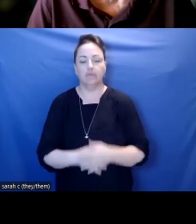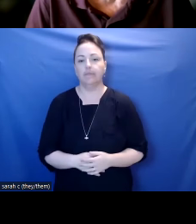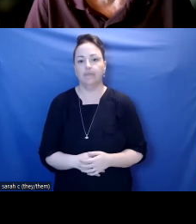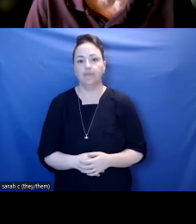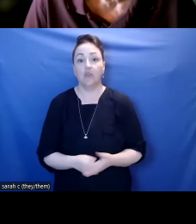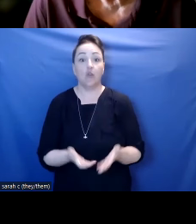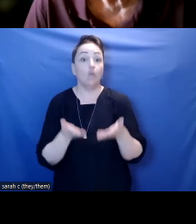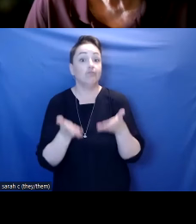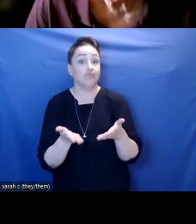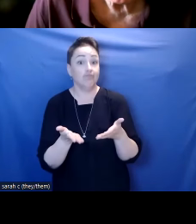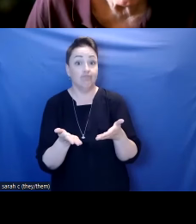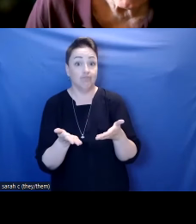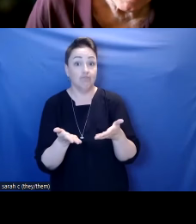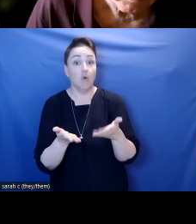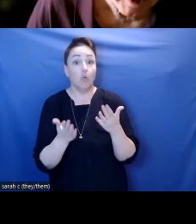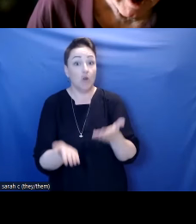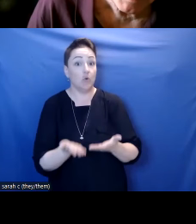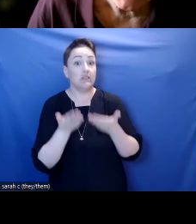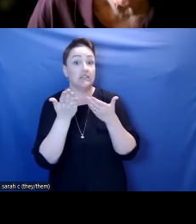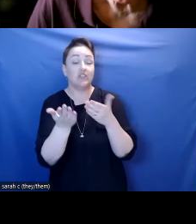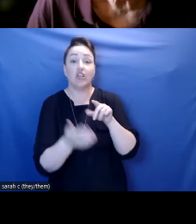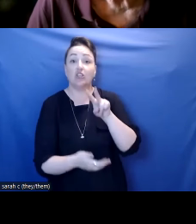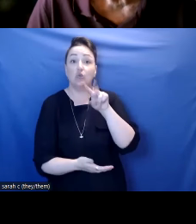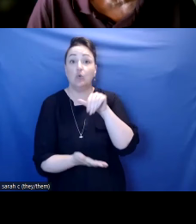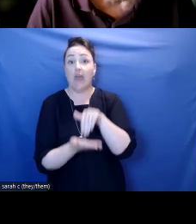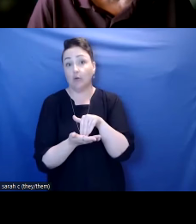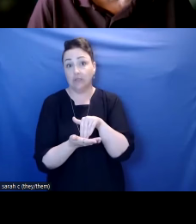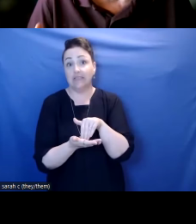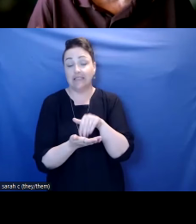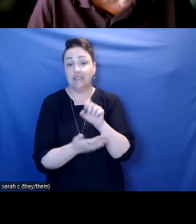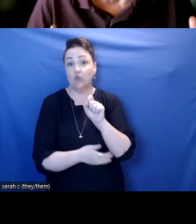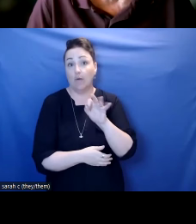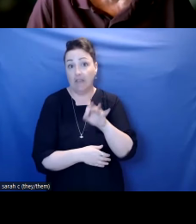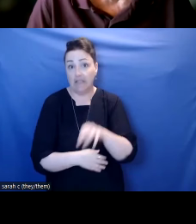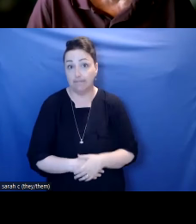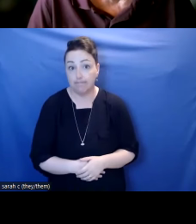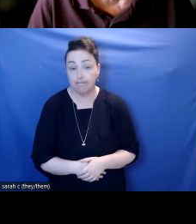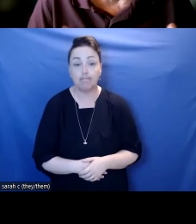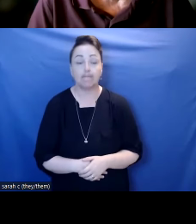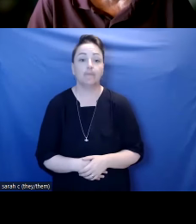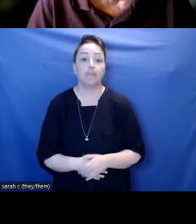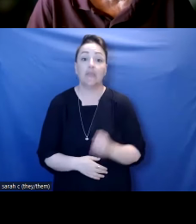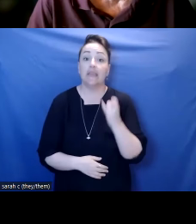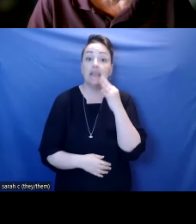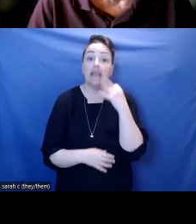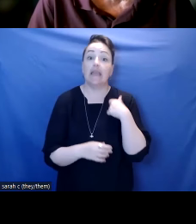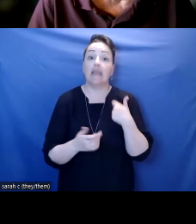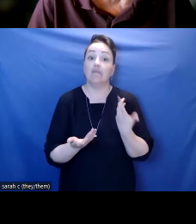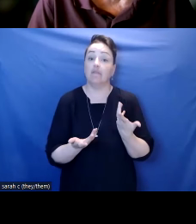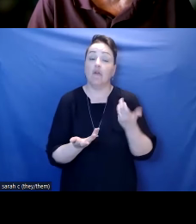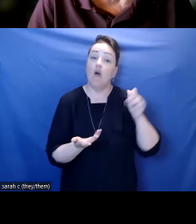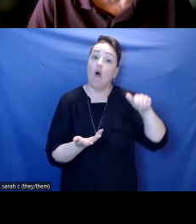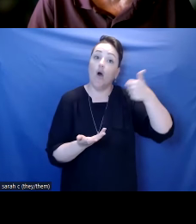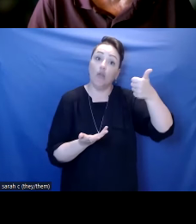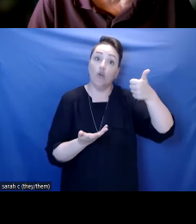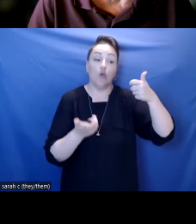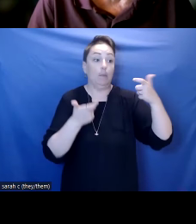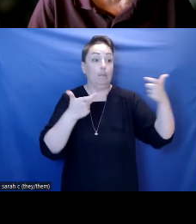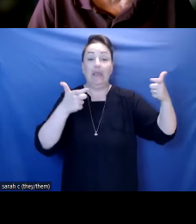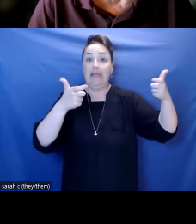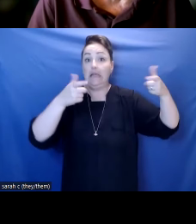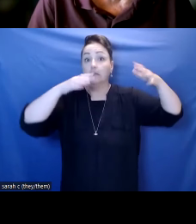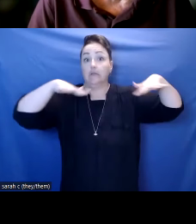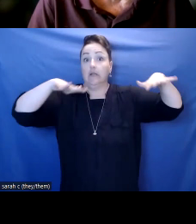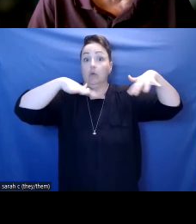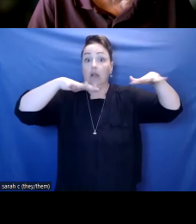if we're rehabbing something that's already there, we would still be looking to have many more destinations per acre.